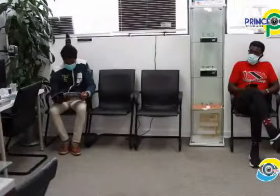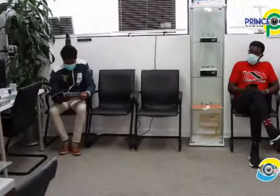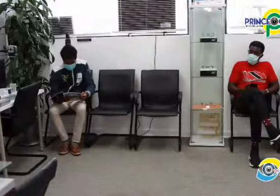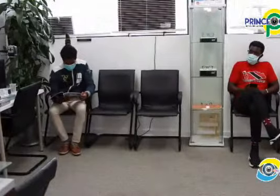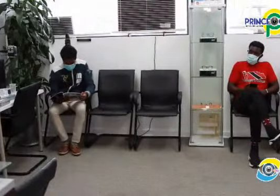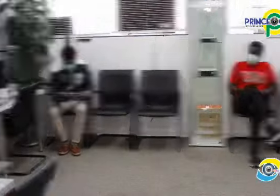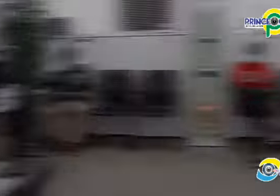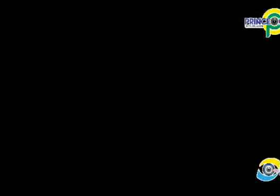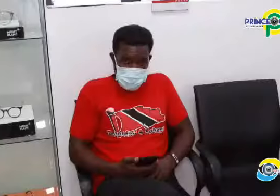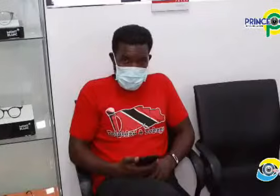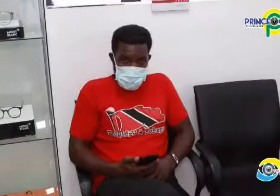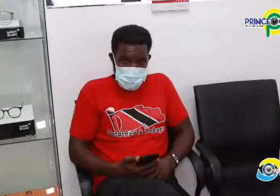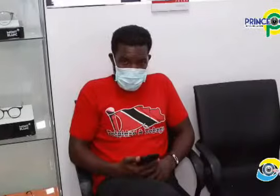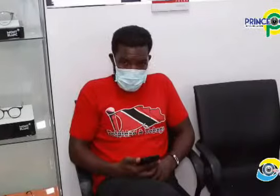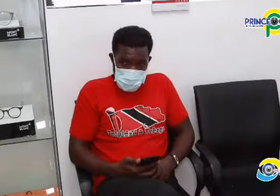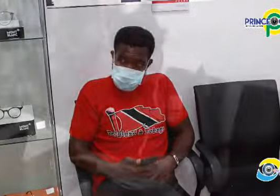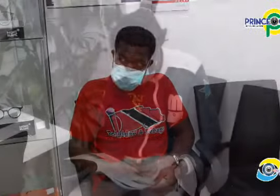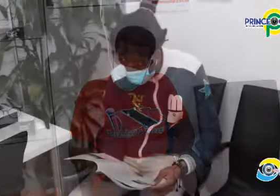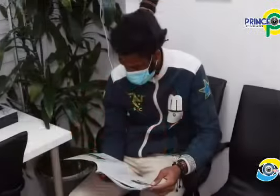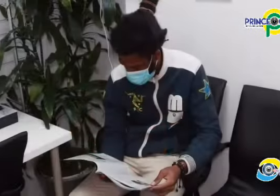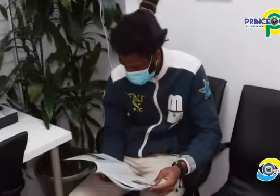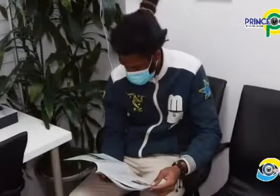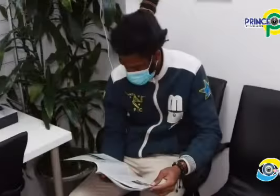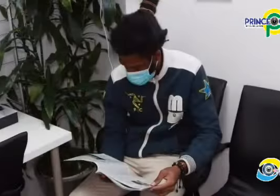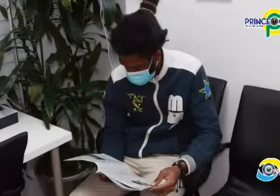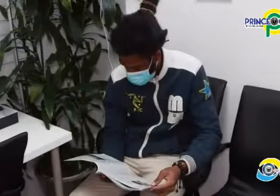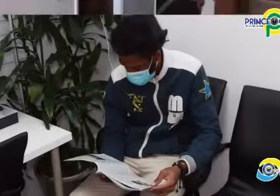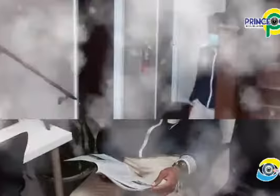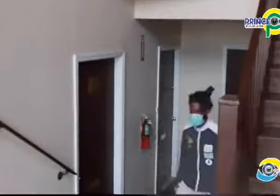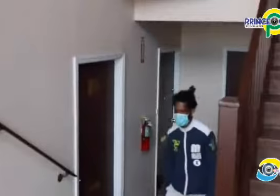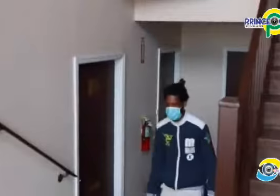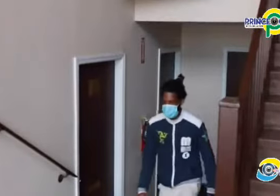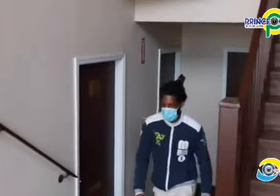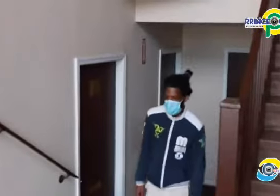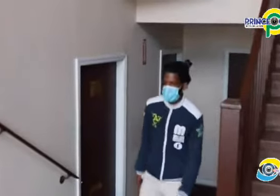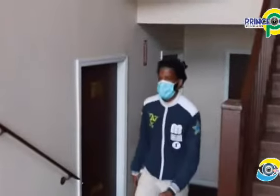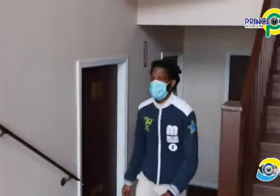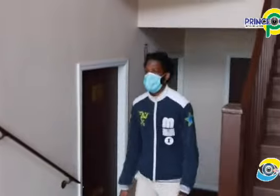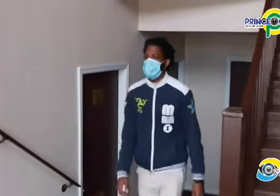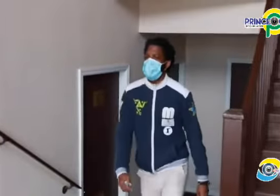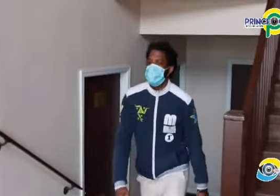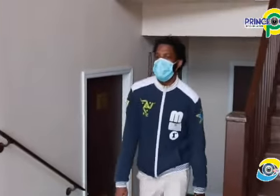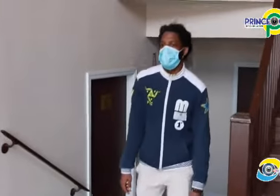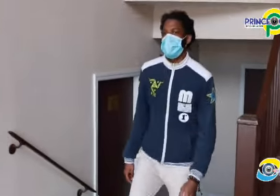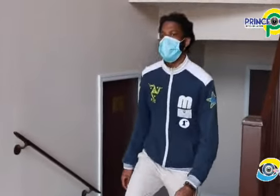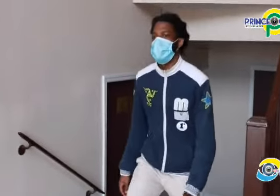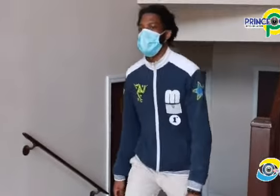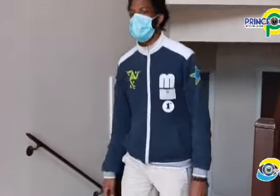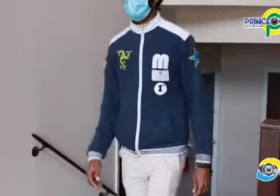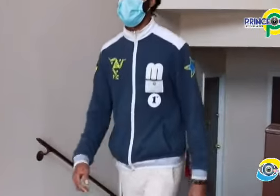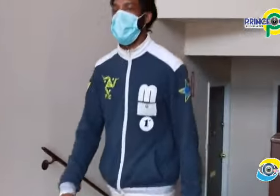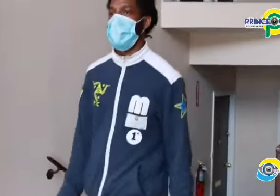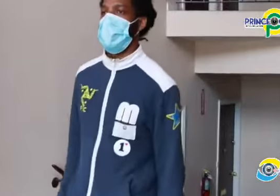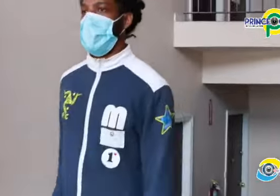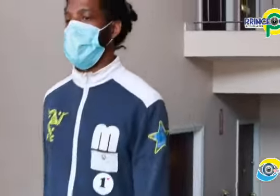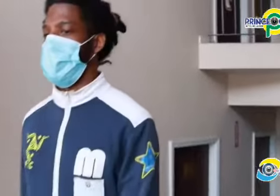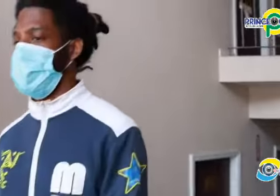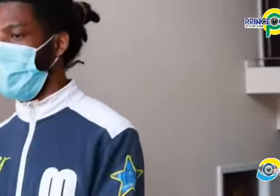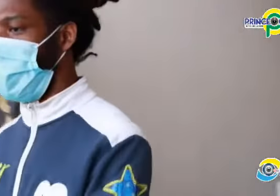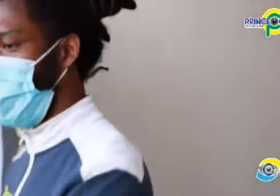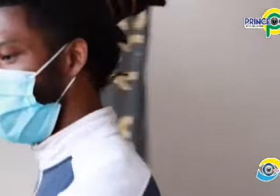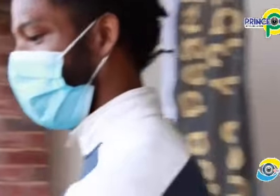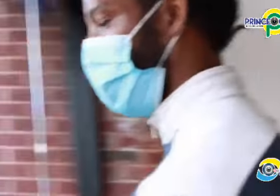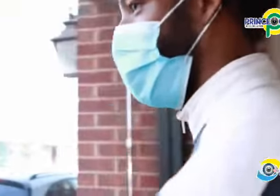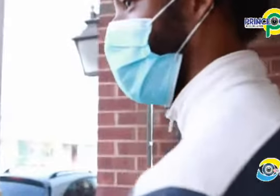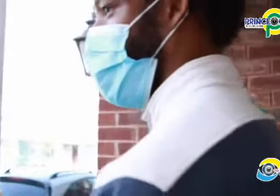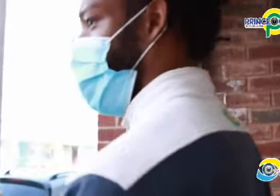The Print Center for the Visually Impaired wants to thank you all for your continued support and cooperation, and we know with your help, we'll be able to build a safe and healthy